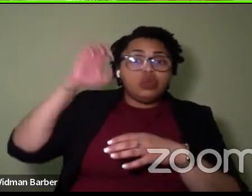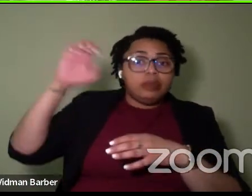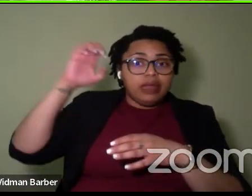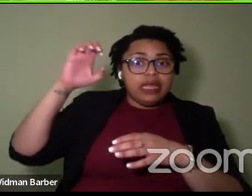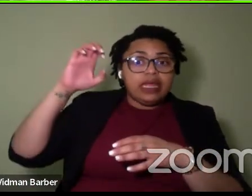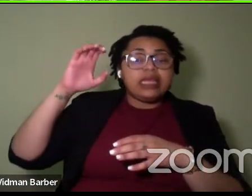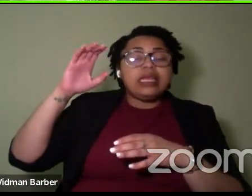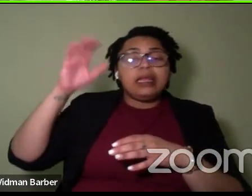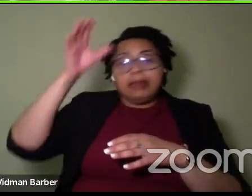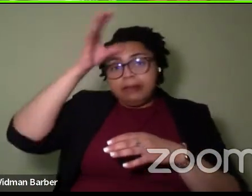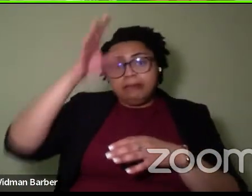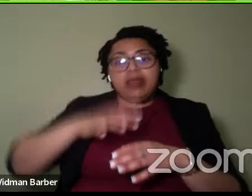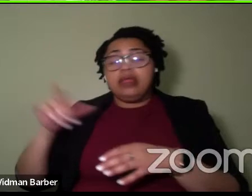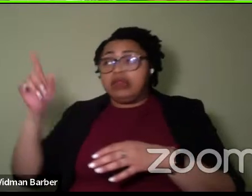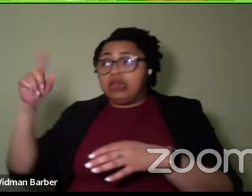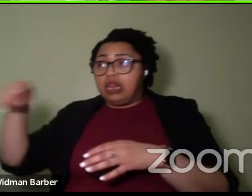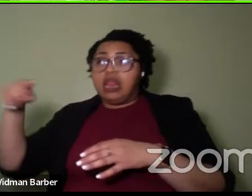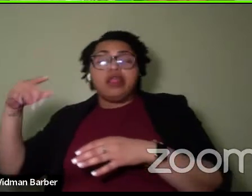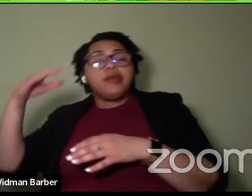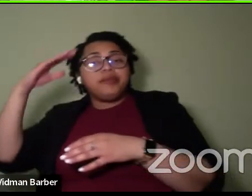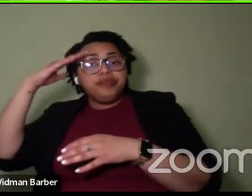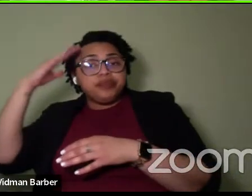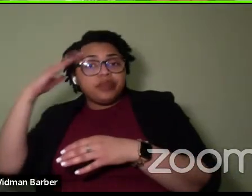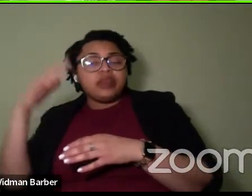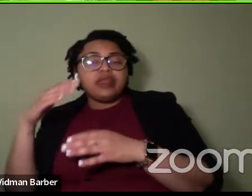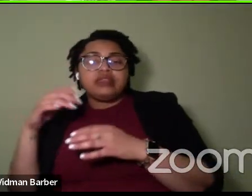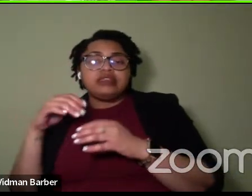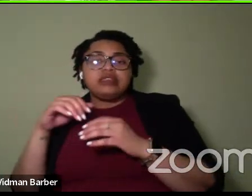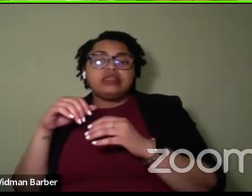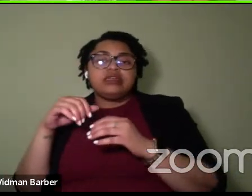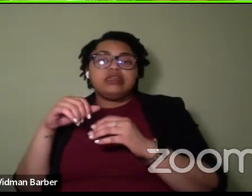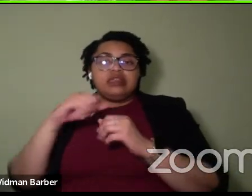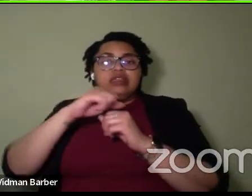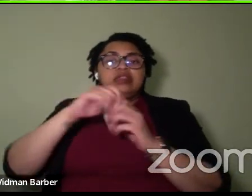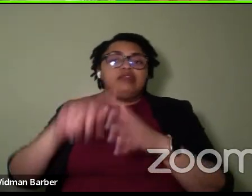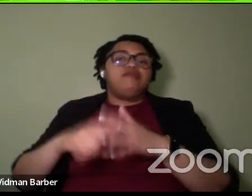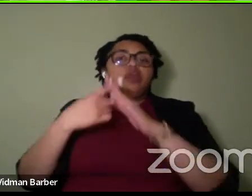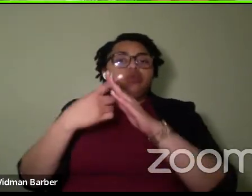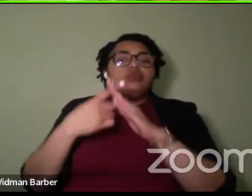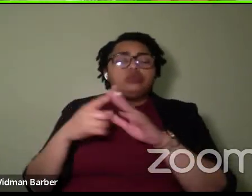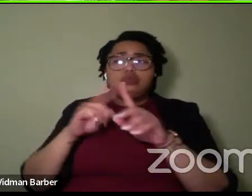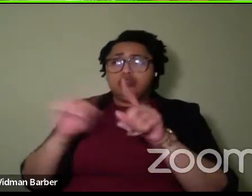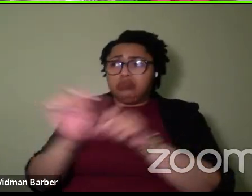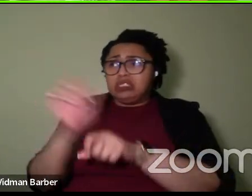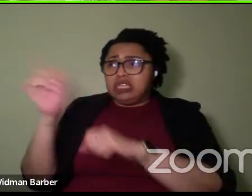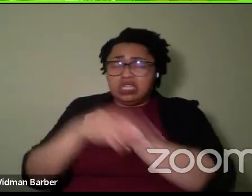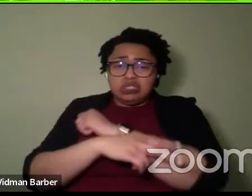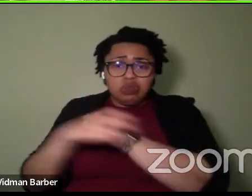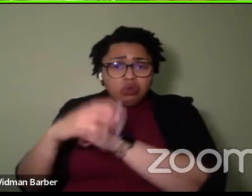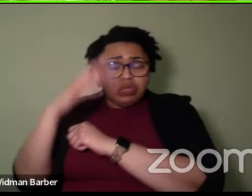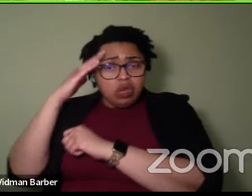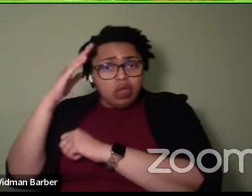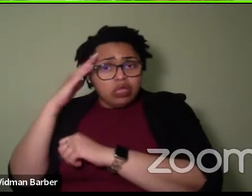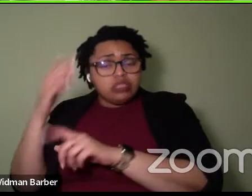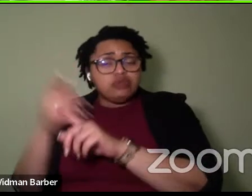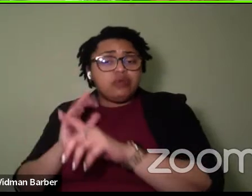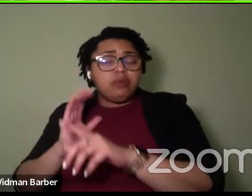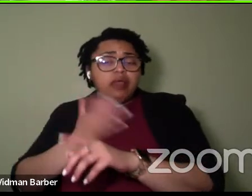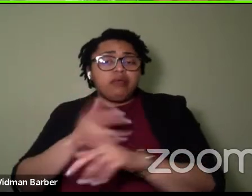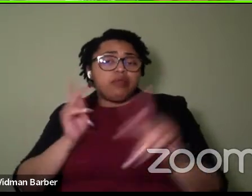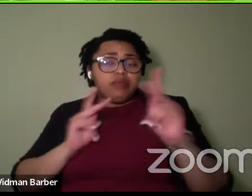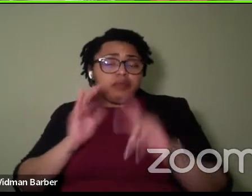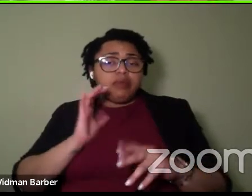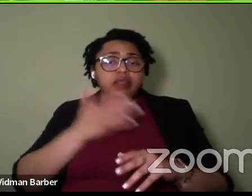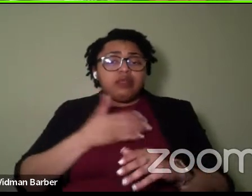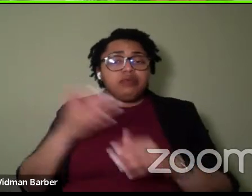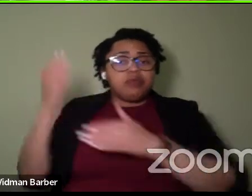certain scientific disciplines, are stolen knowledges from our people, from our ancestral practices. And because there's the lack